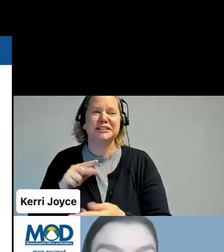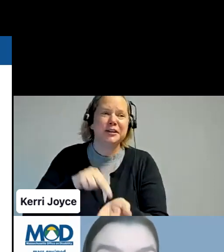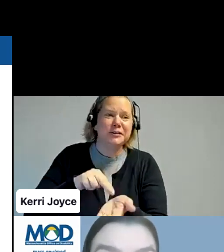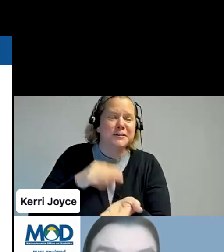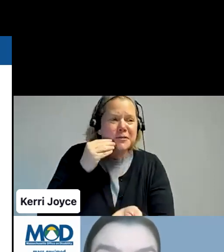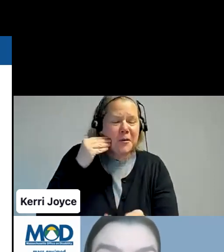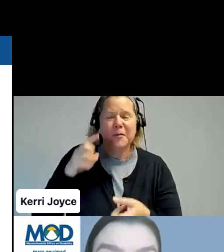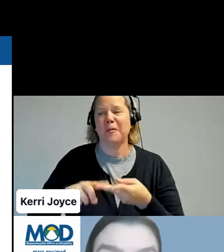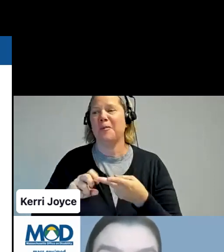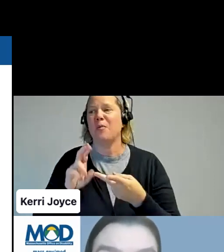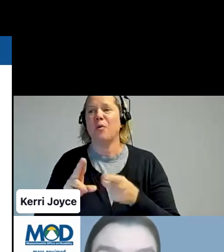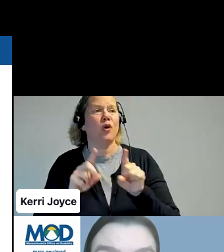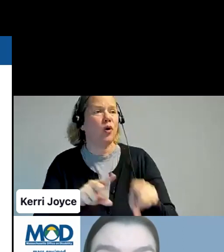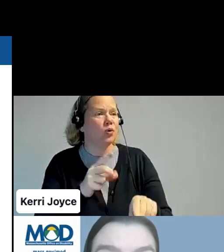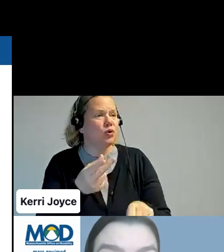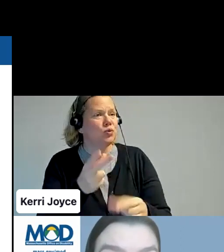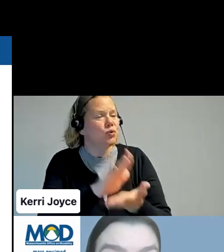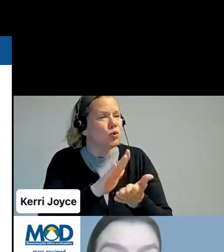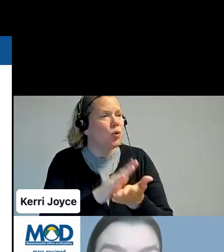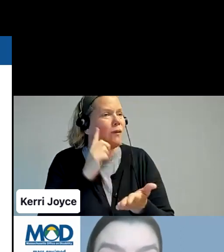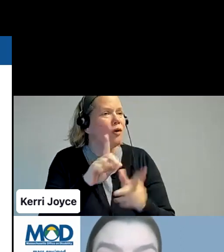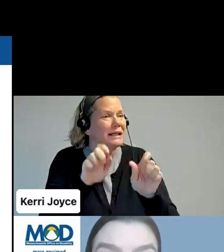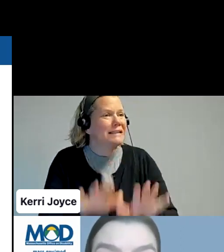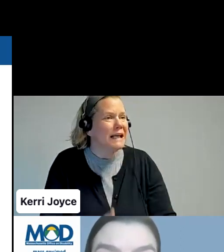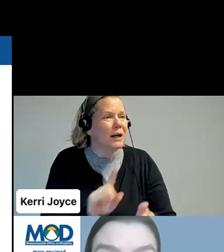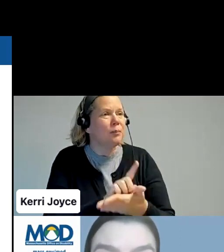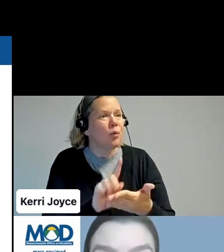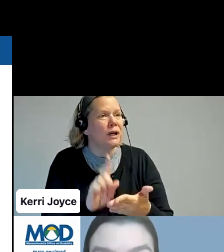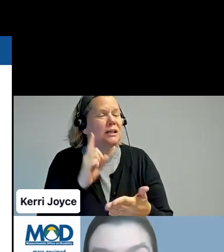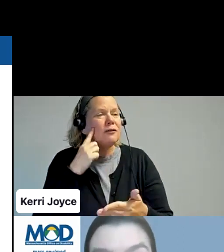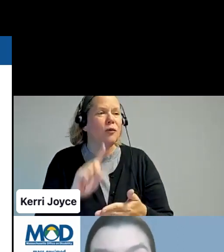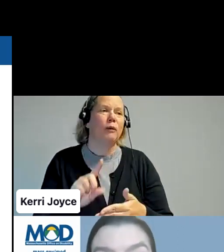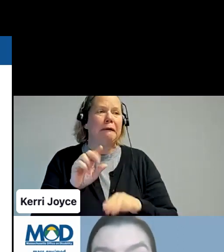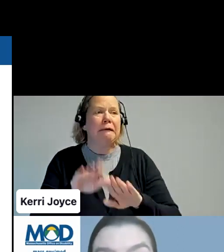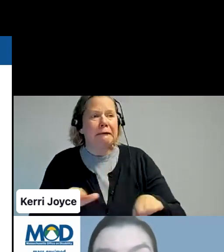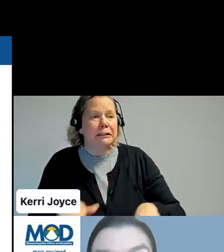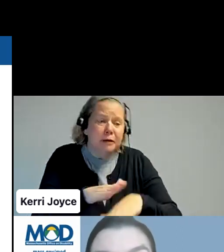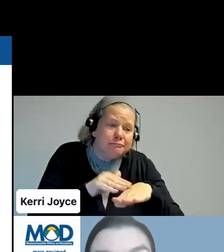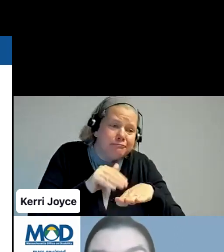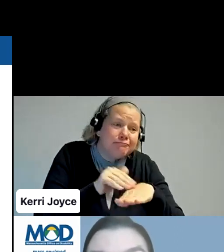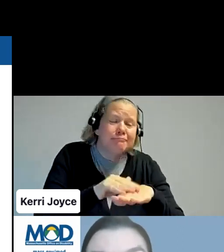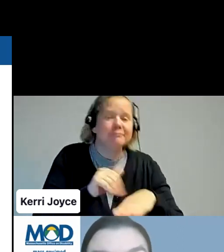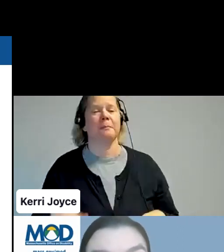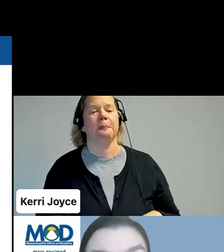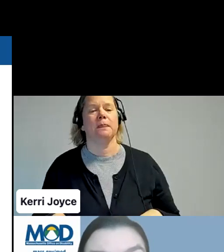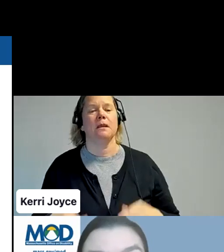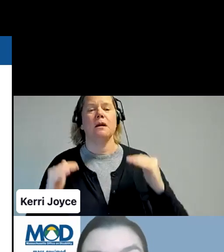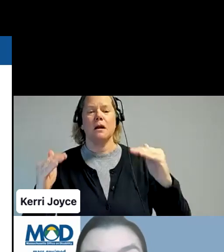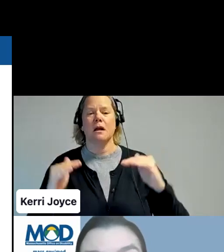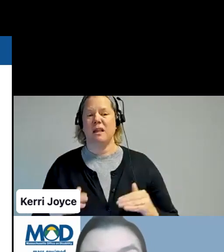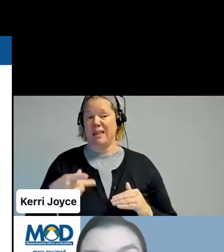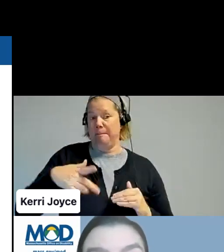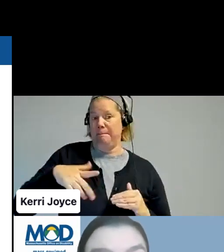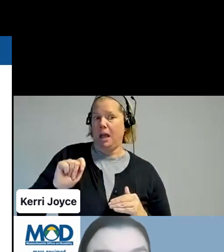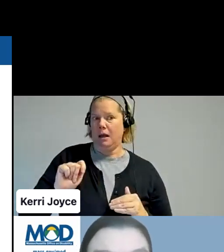or they might come to a school during exam week, so they're for other people's use. And a pet is just any other animal owned by an